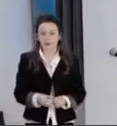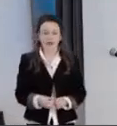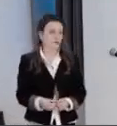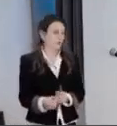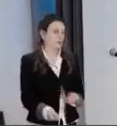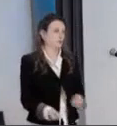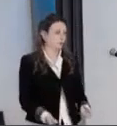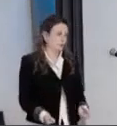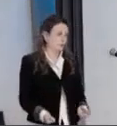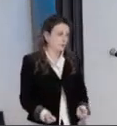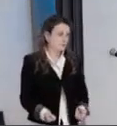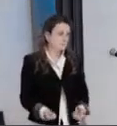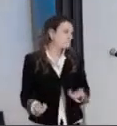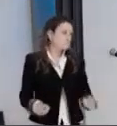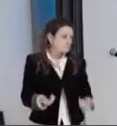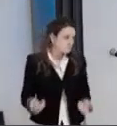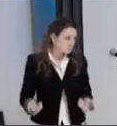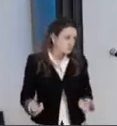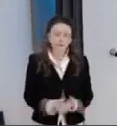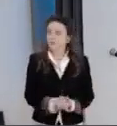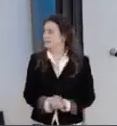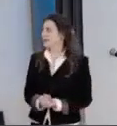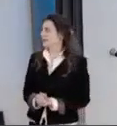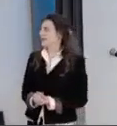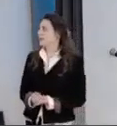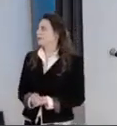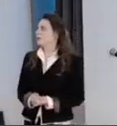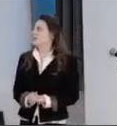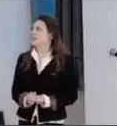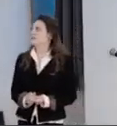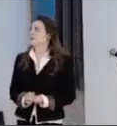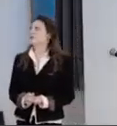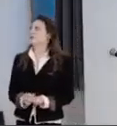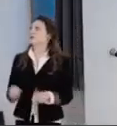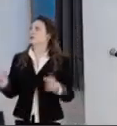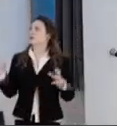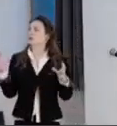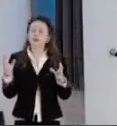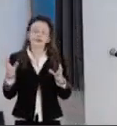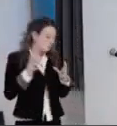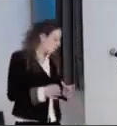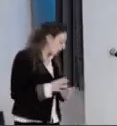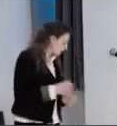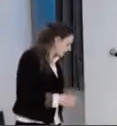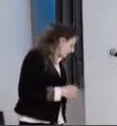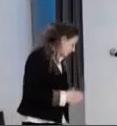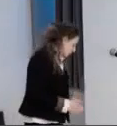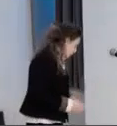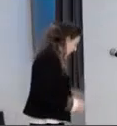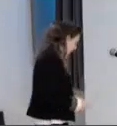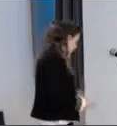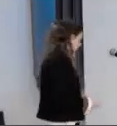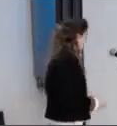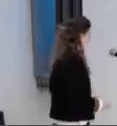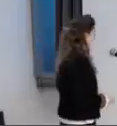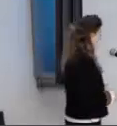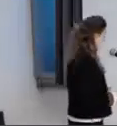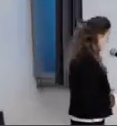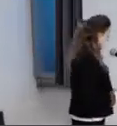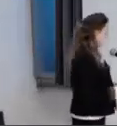partly made of lacquered pheasant claws. Again, that much might seem plausible. So if the idea of proper aesthetic